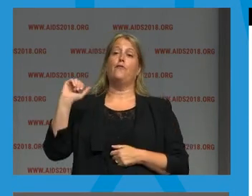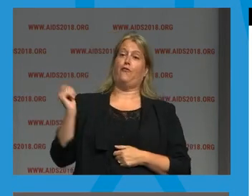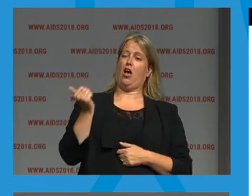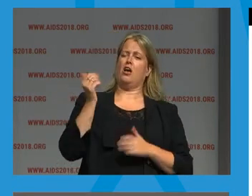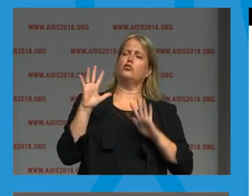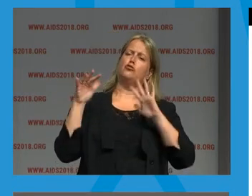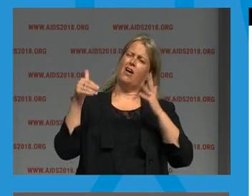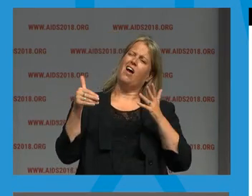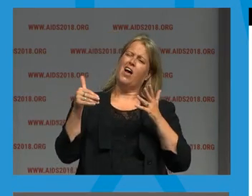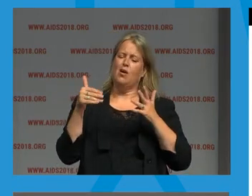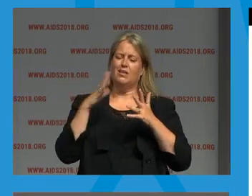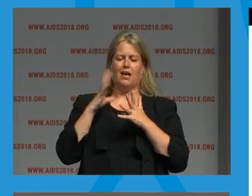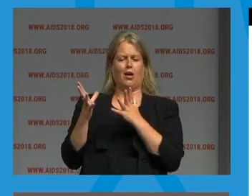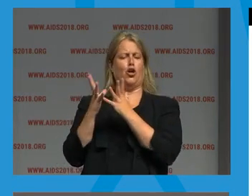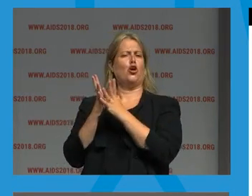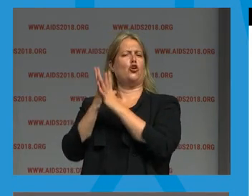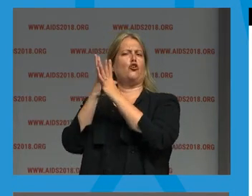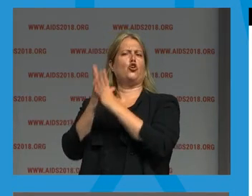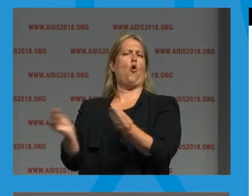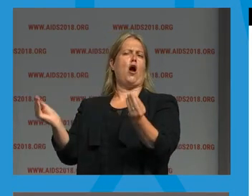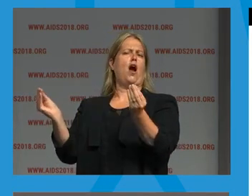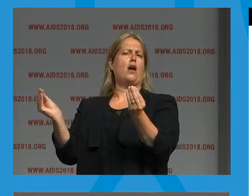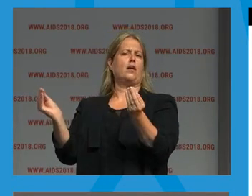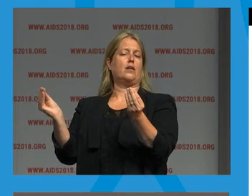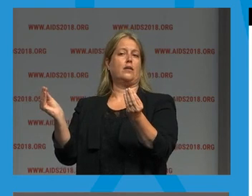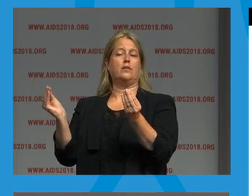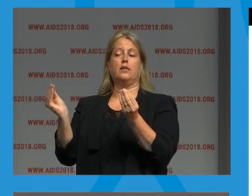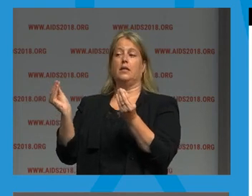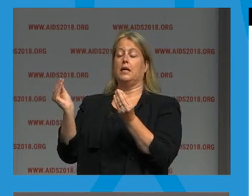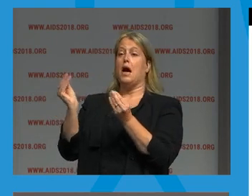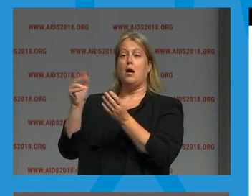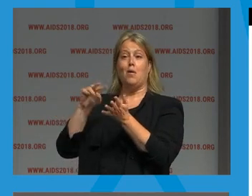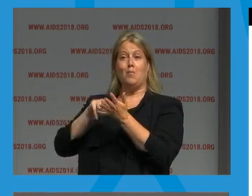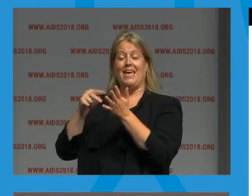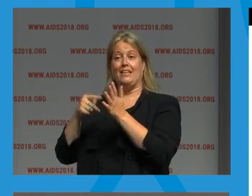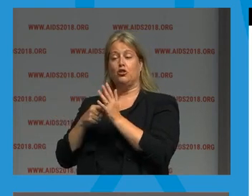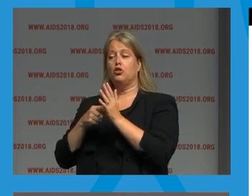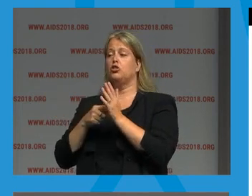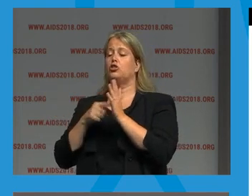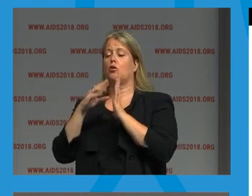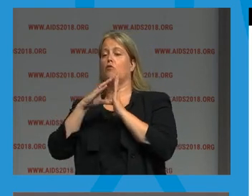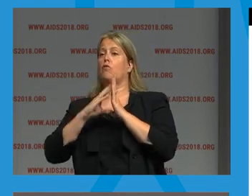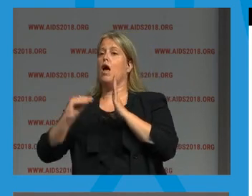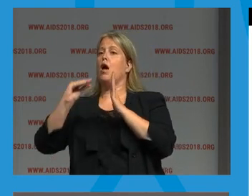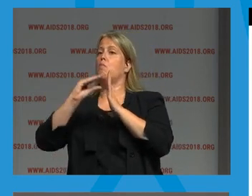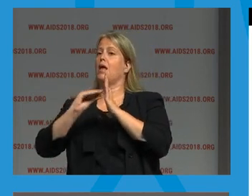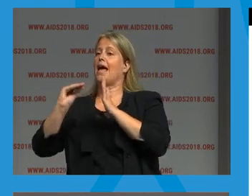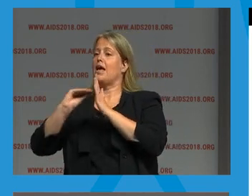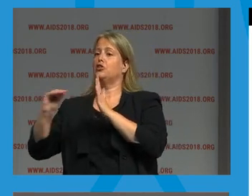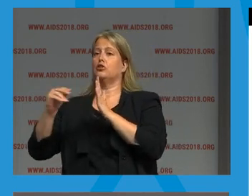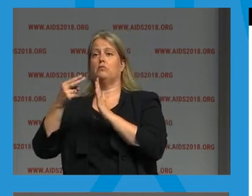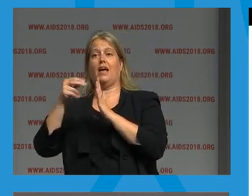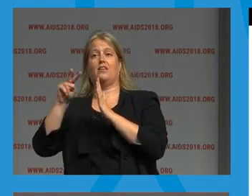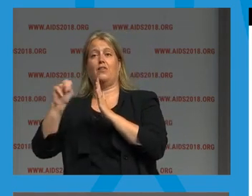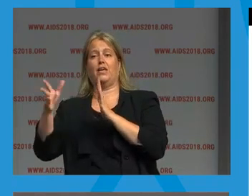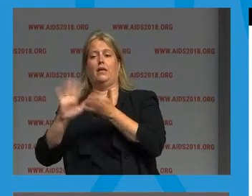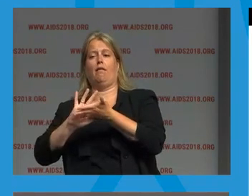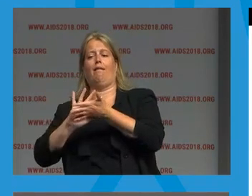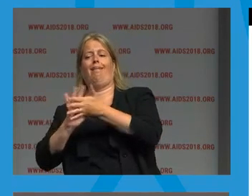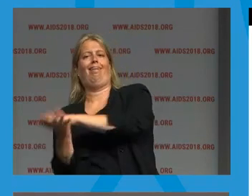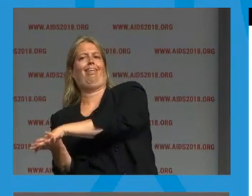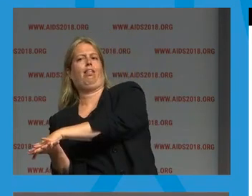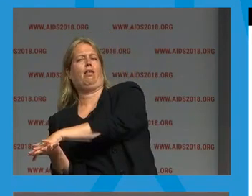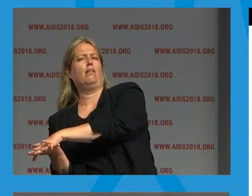to as a cure, which would require eradicating the replication-competent HIV